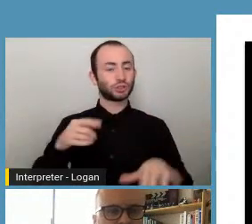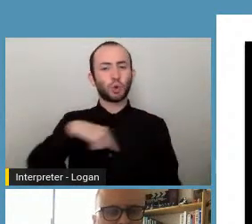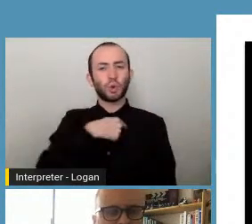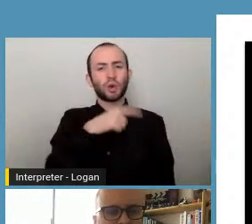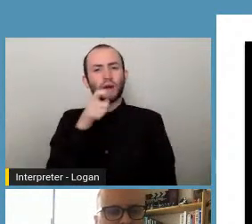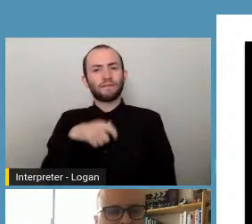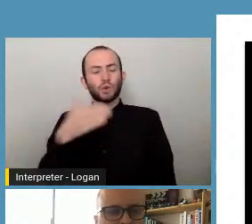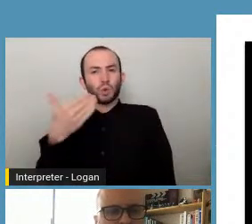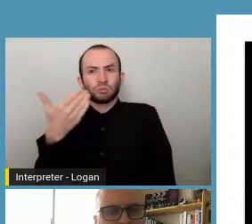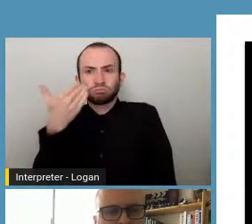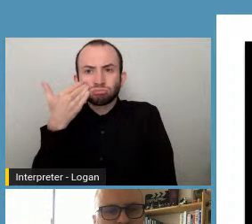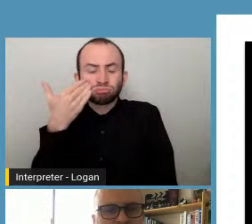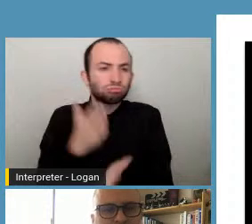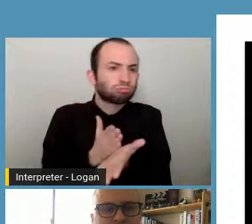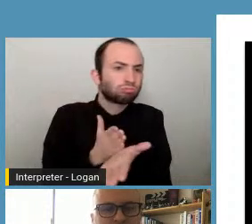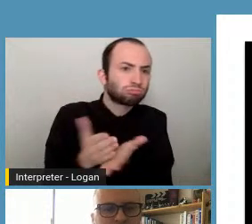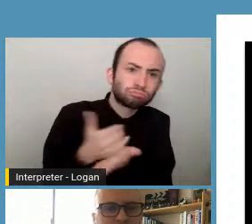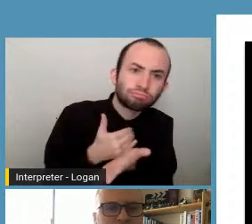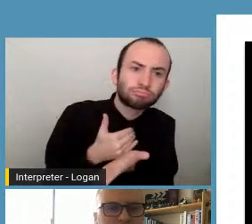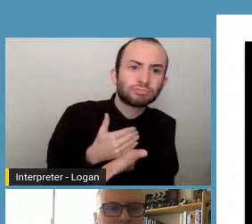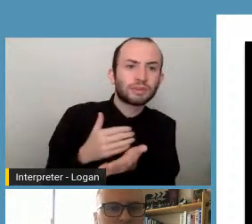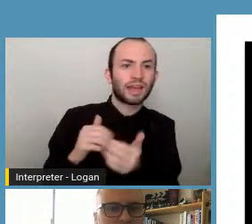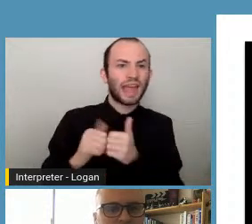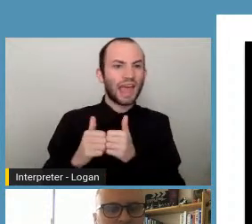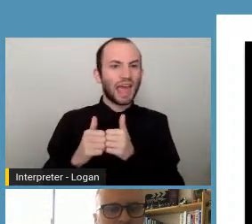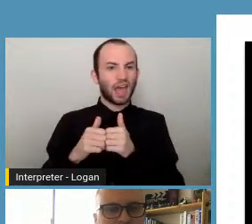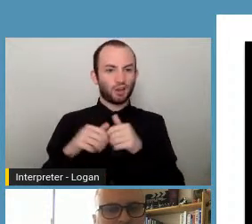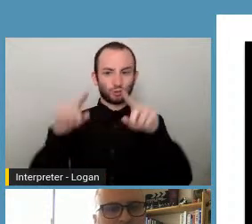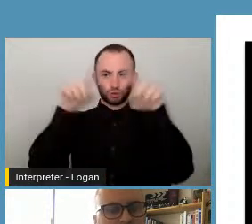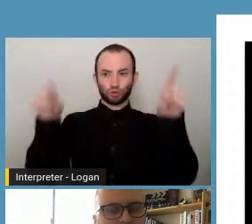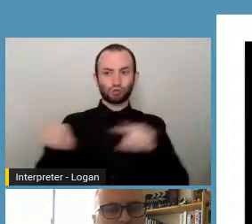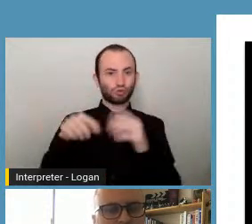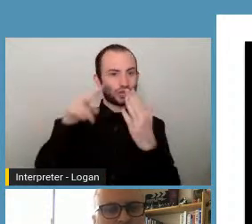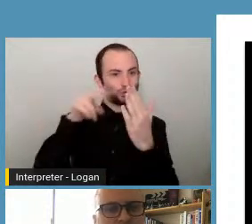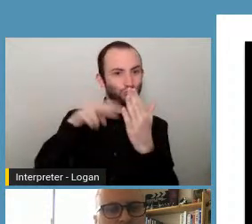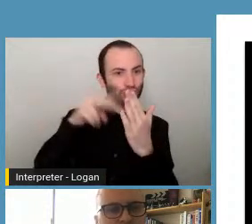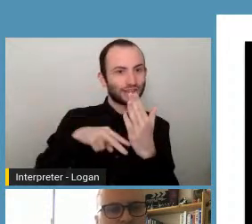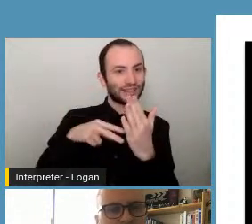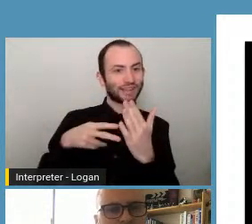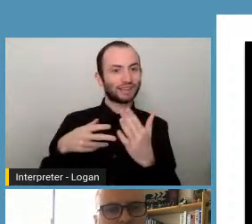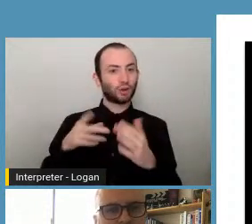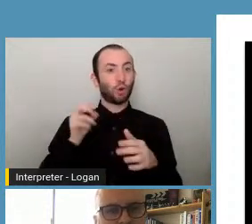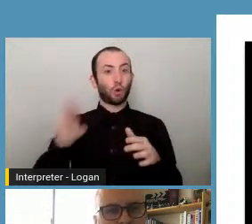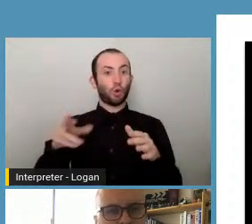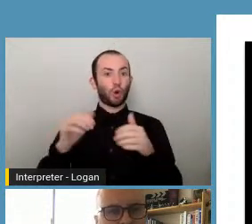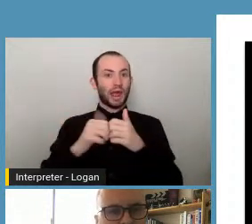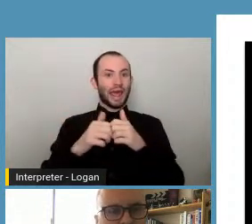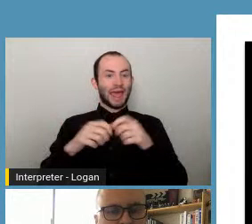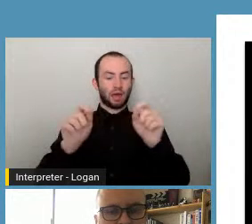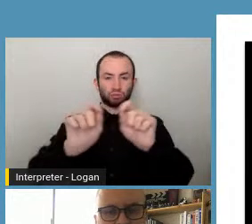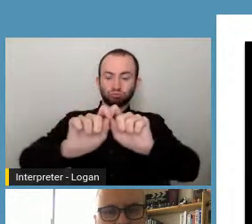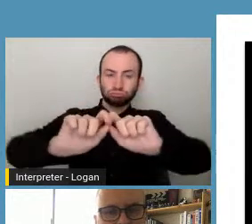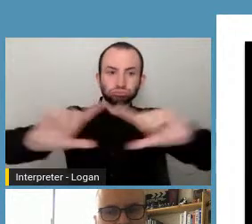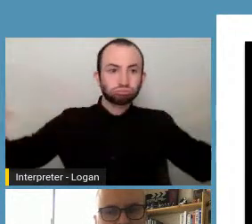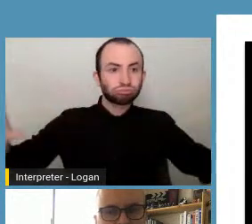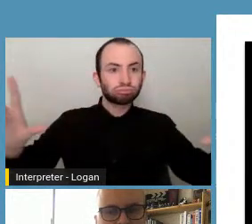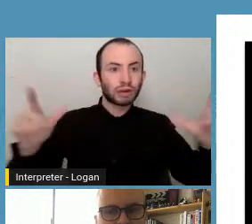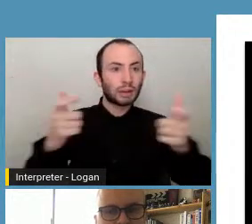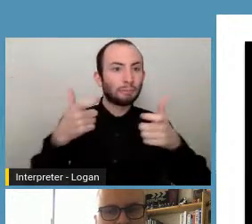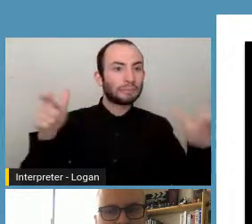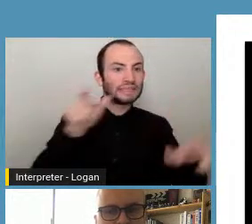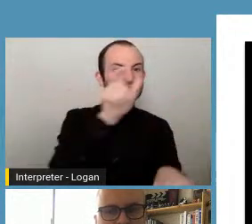have to get into the weeds per se about how somebody might zoom the website to 300% zoom. If we follow